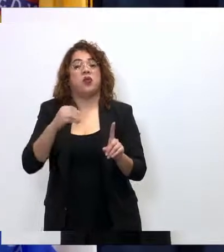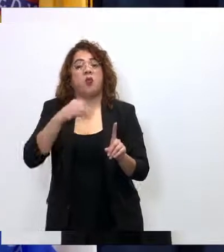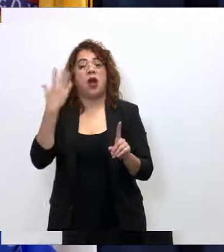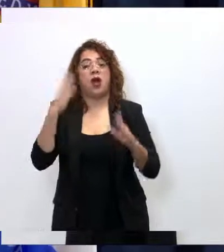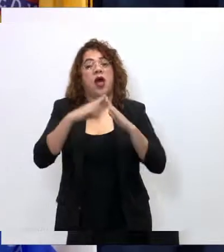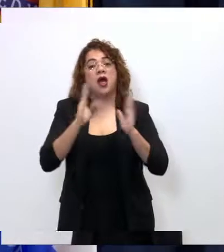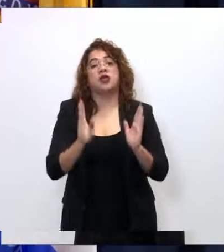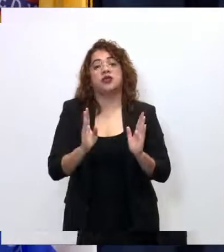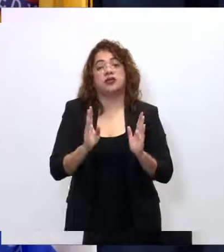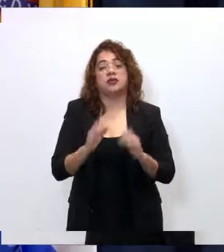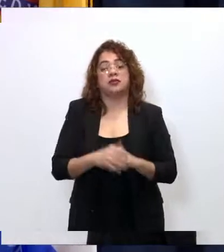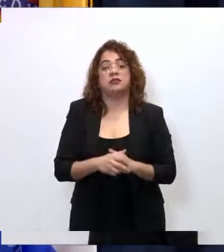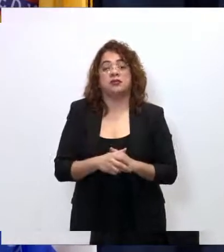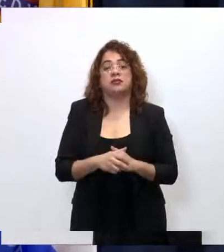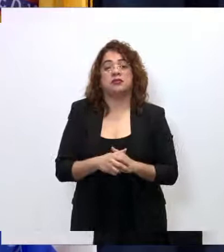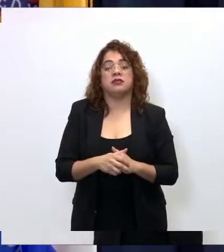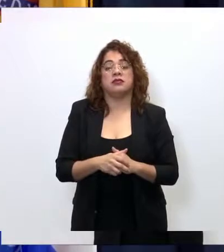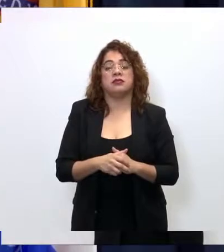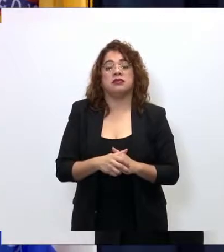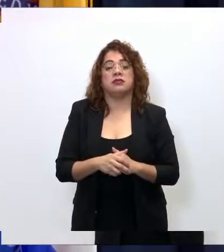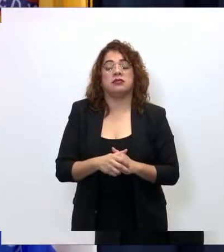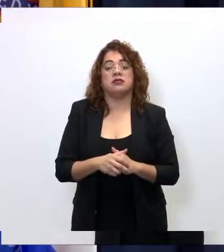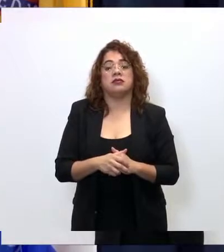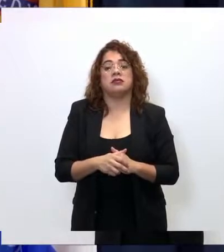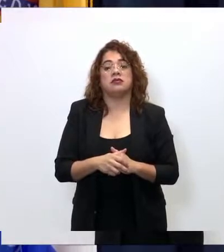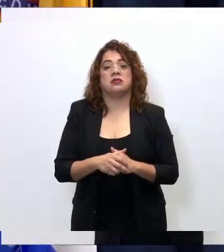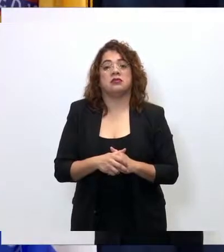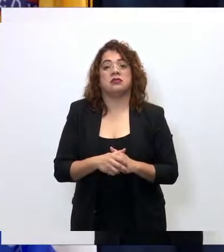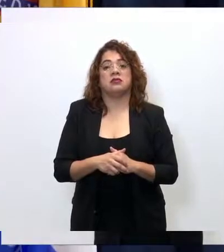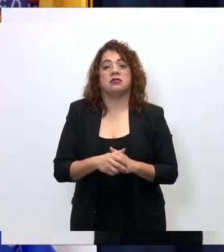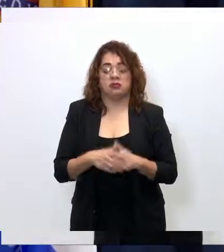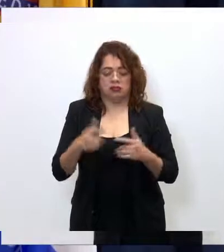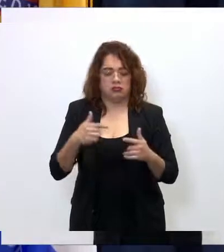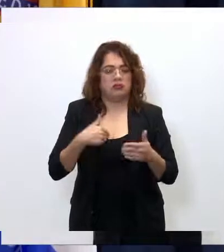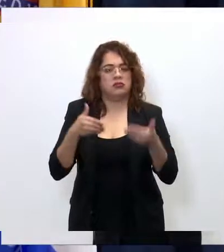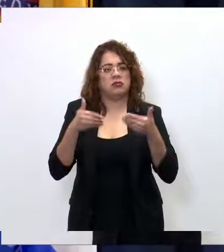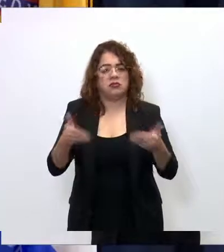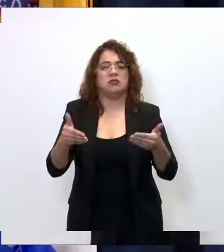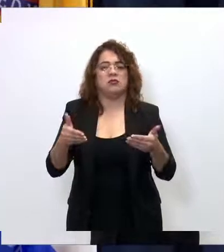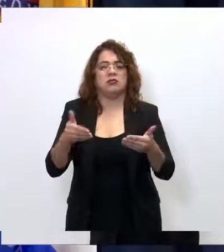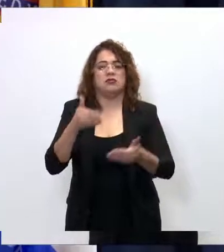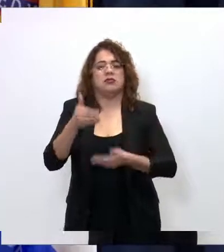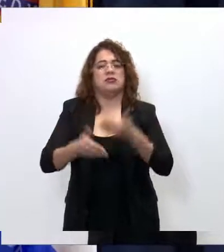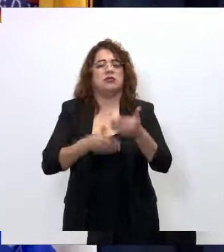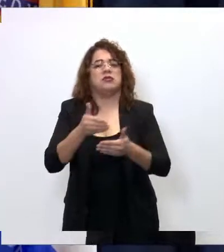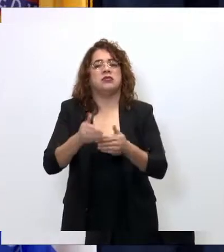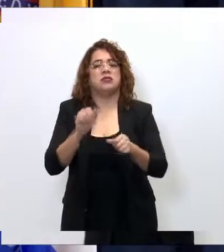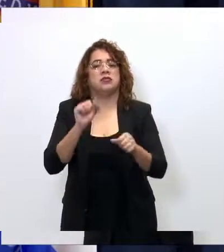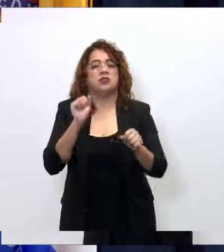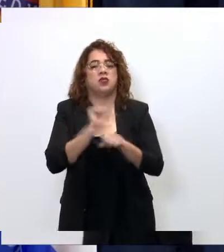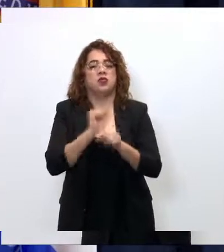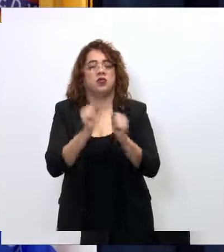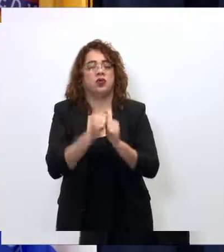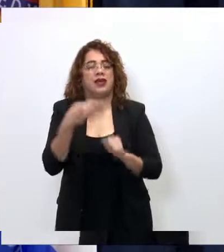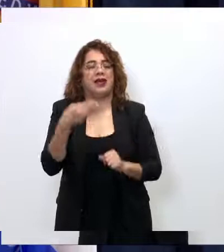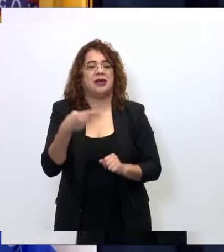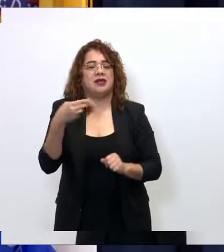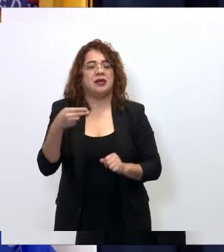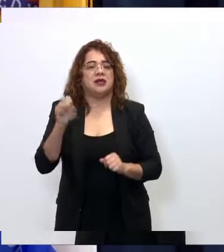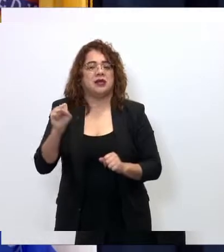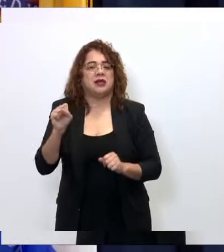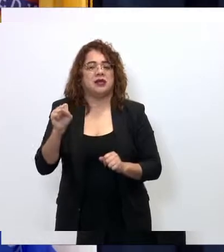House. And then quickly, we began, of course, working with HHS.